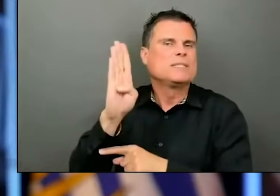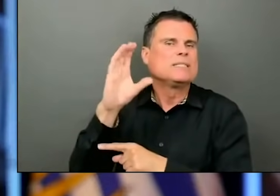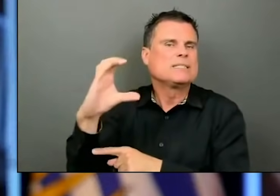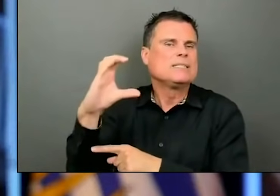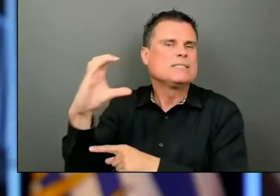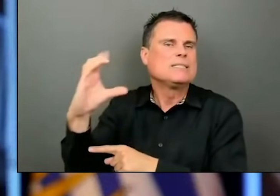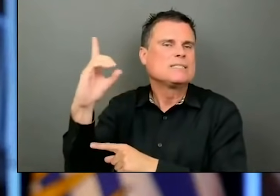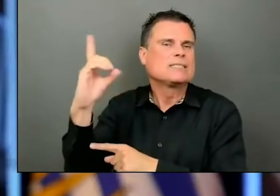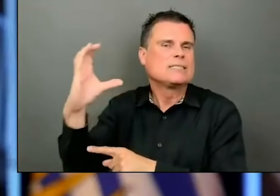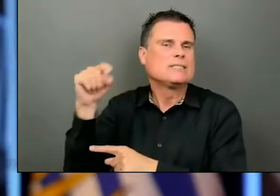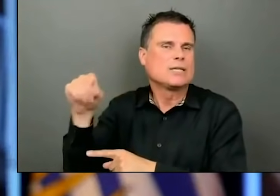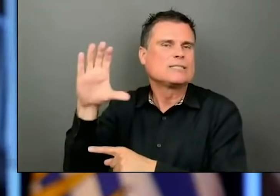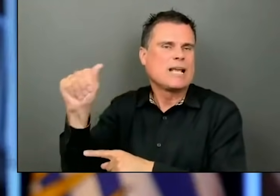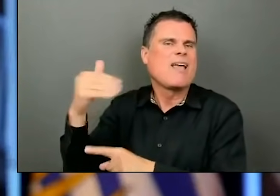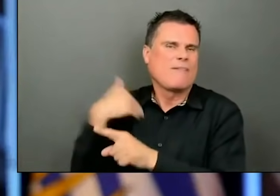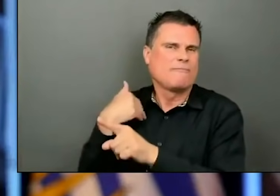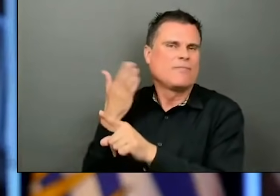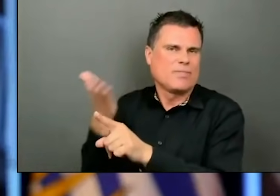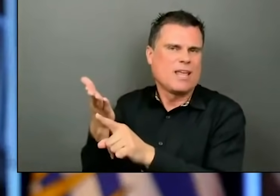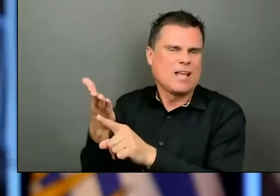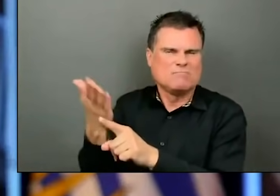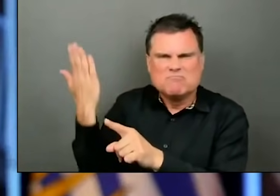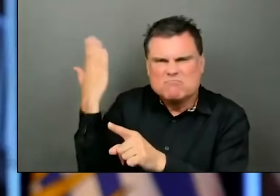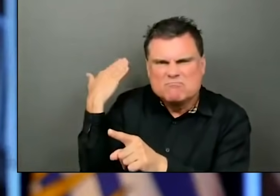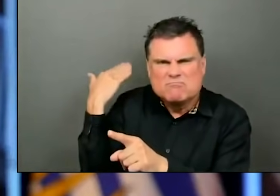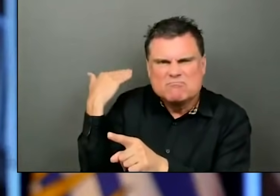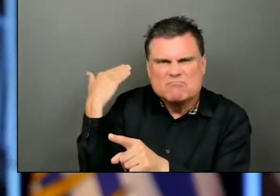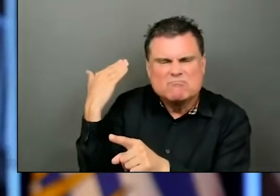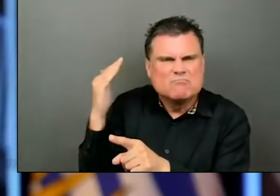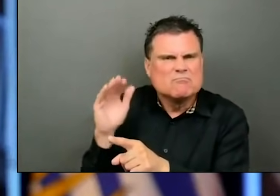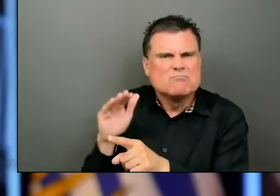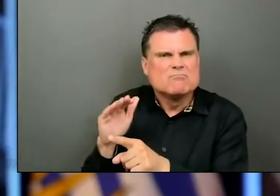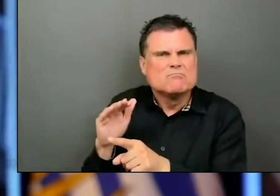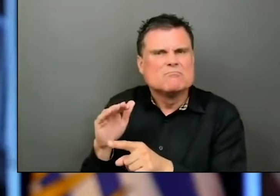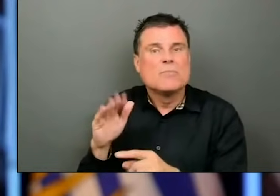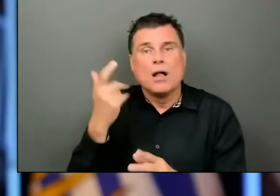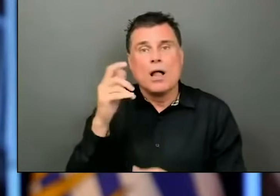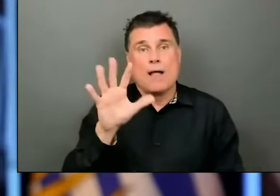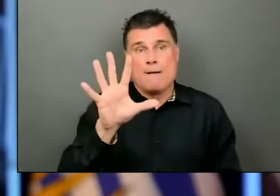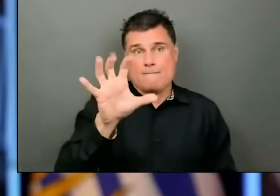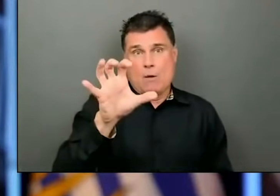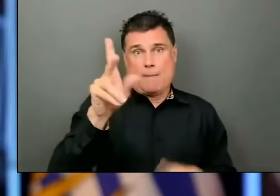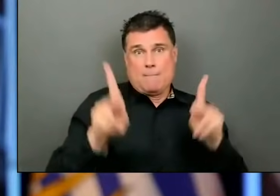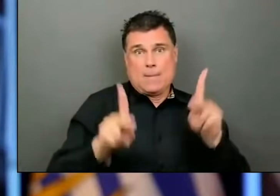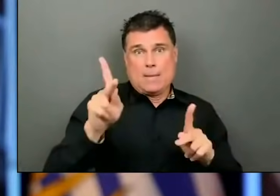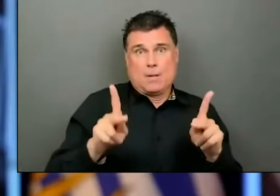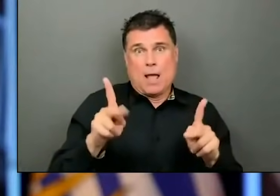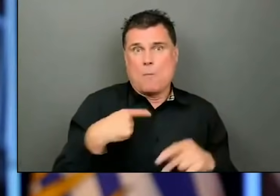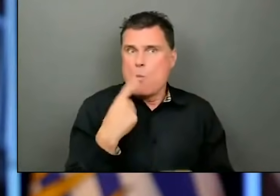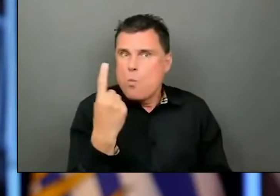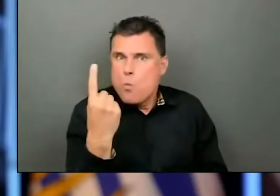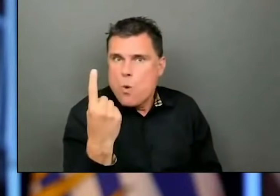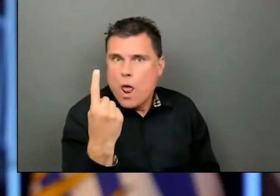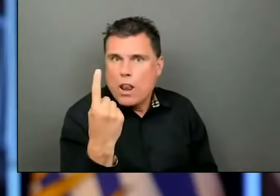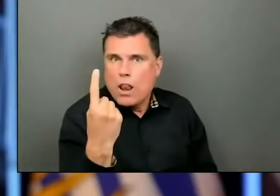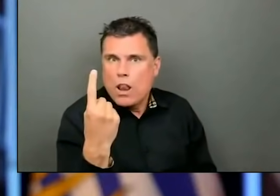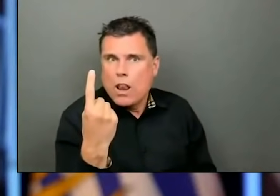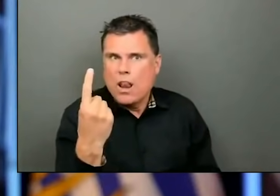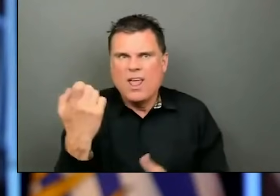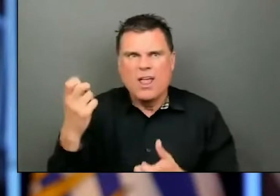about 500 people who've been infected with one of those strains. So yes, it of course concerns